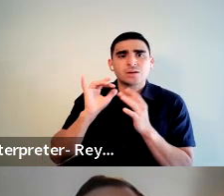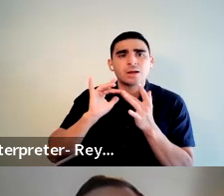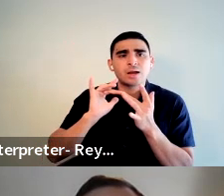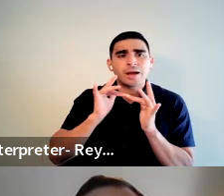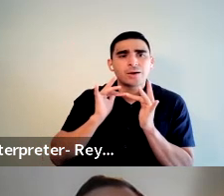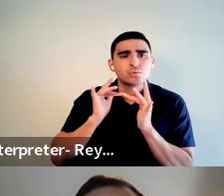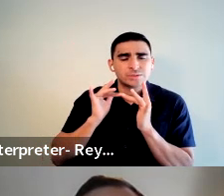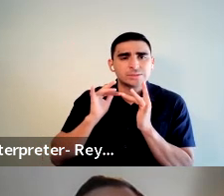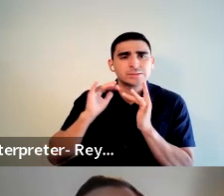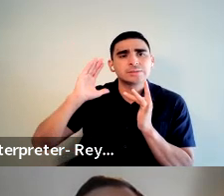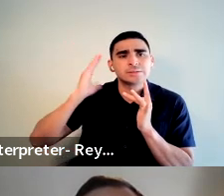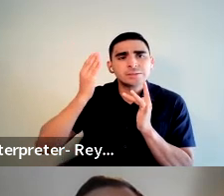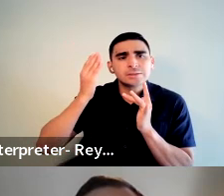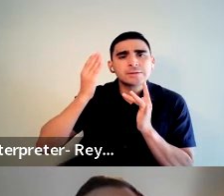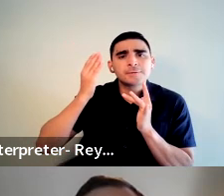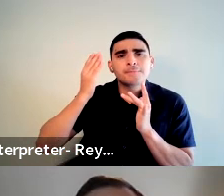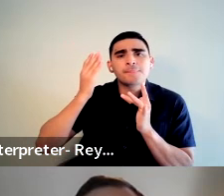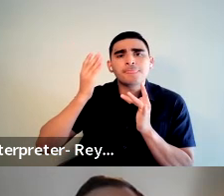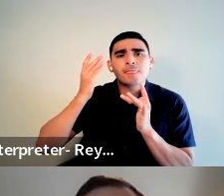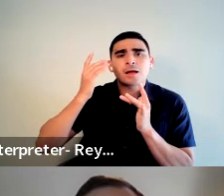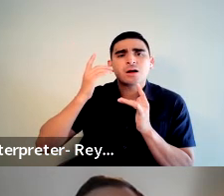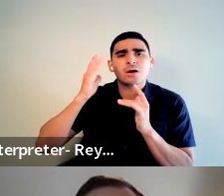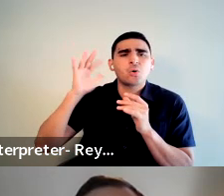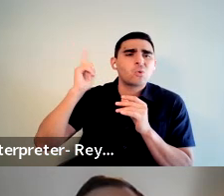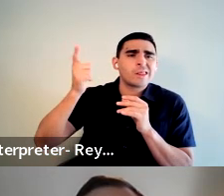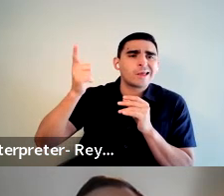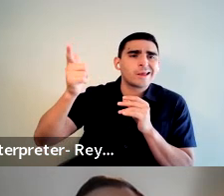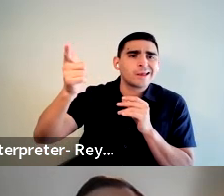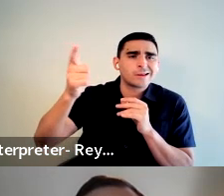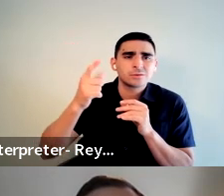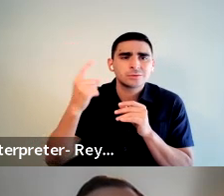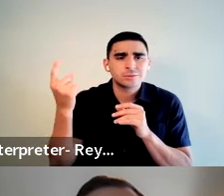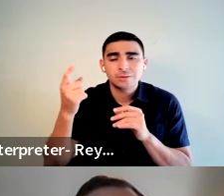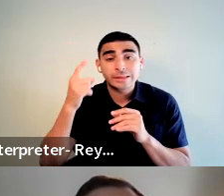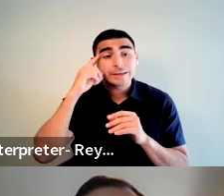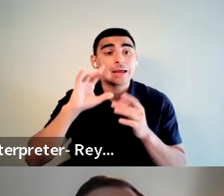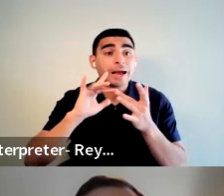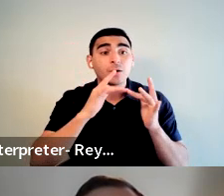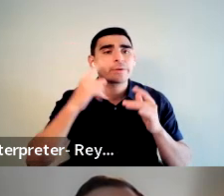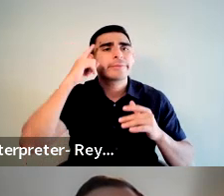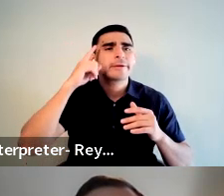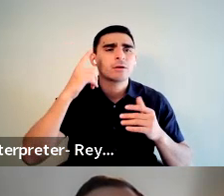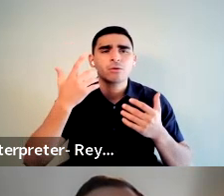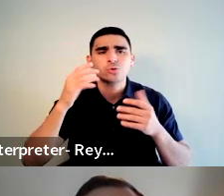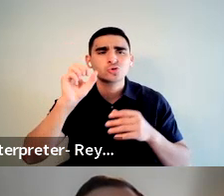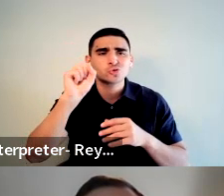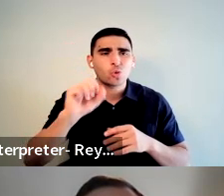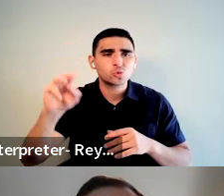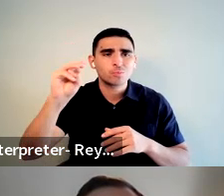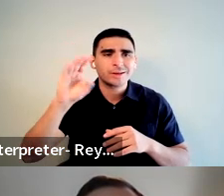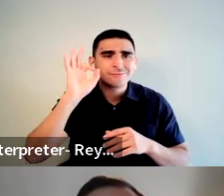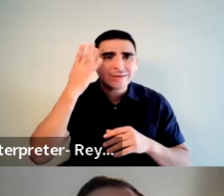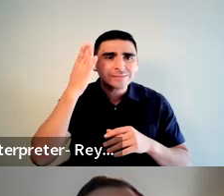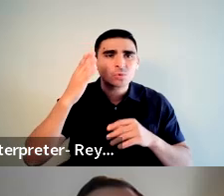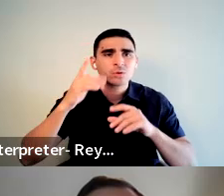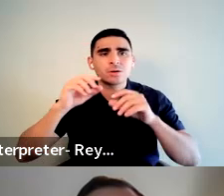kind of an afterthought, and that somebody will go post it on social media. In the mountains, we have to budget